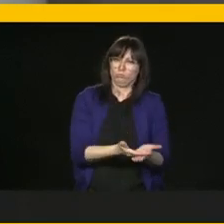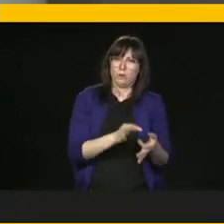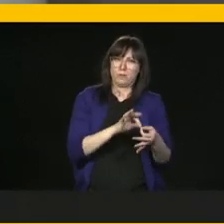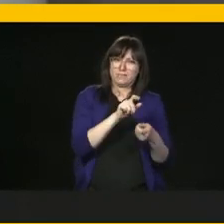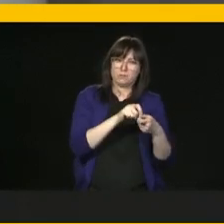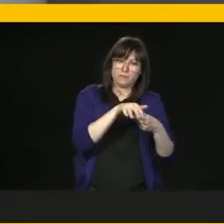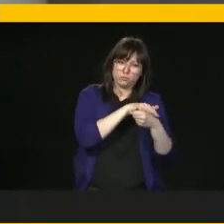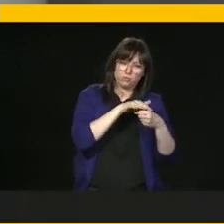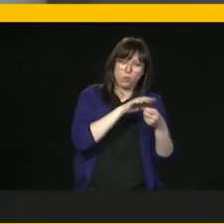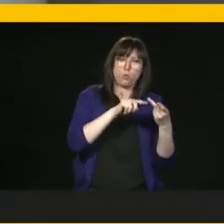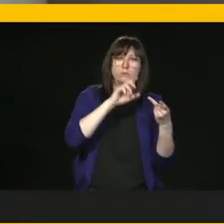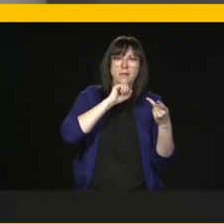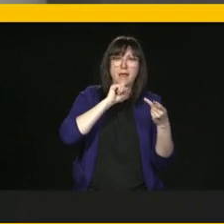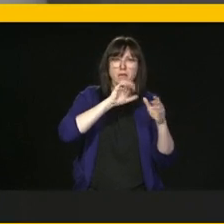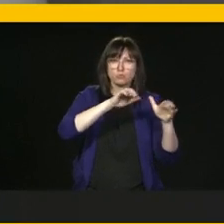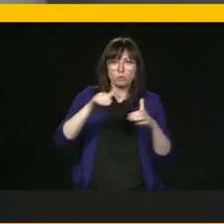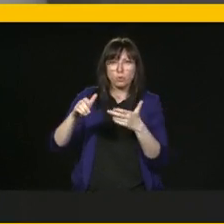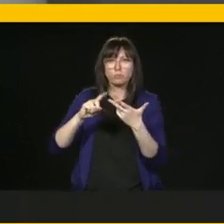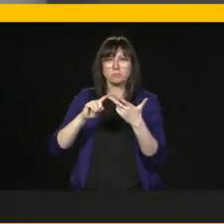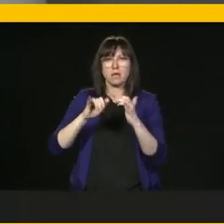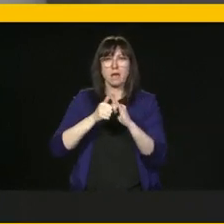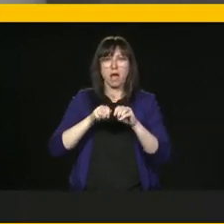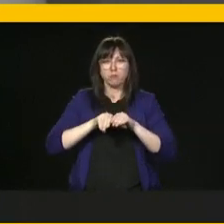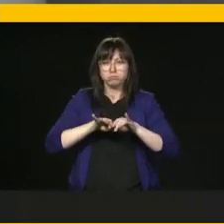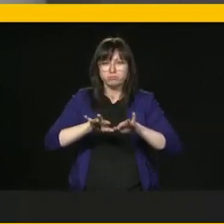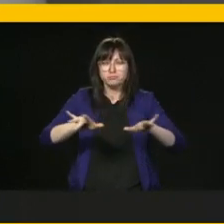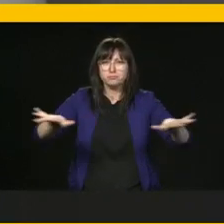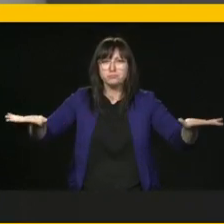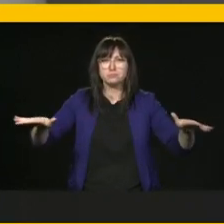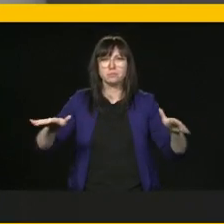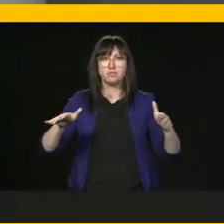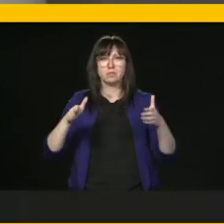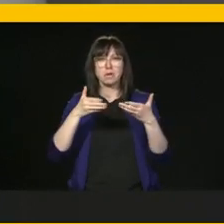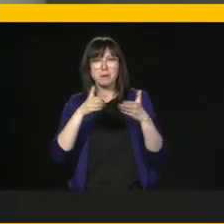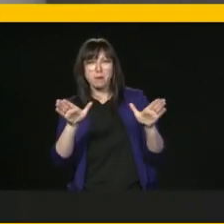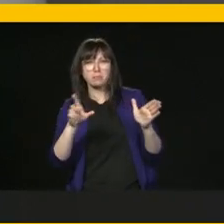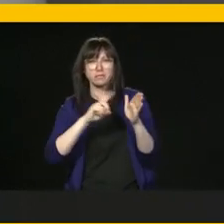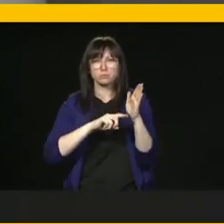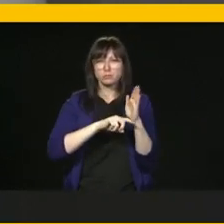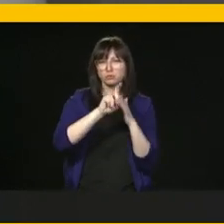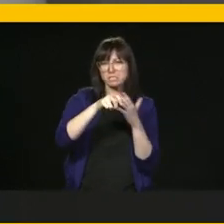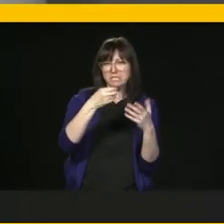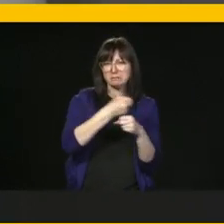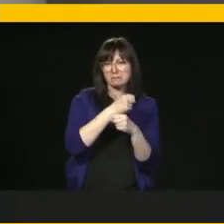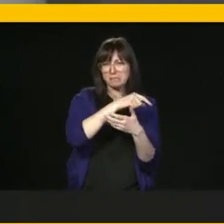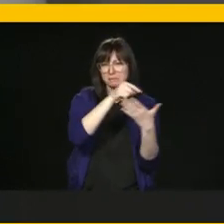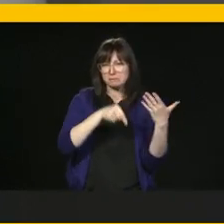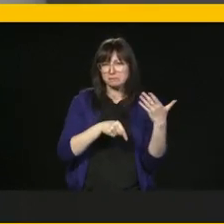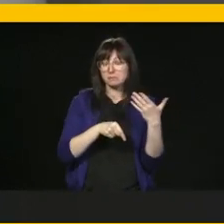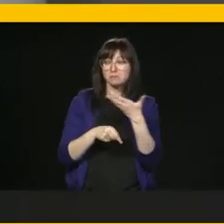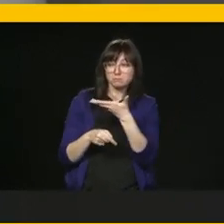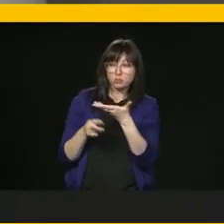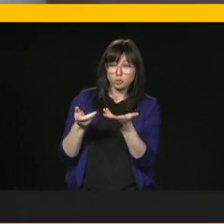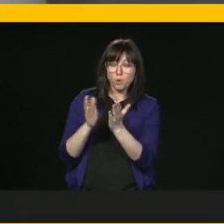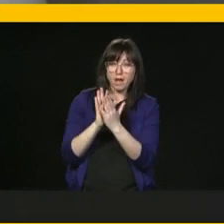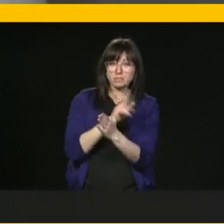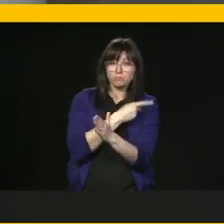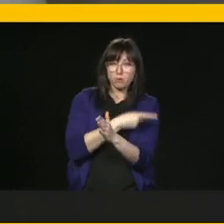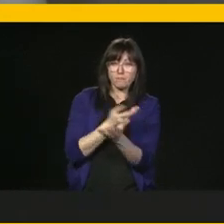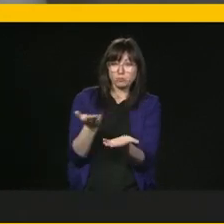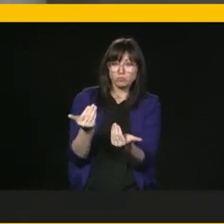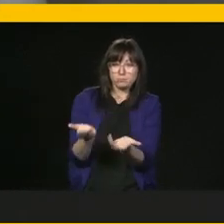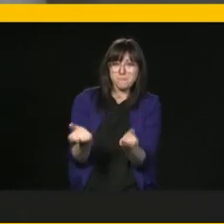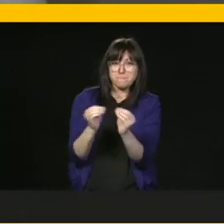stuff that the public needs and researchers need. Have you asked the provinces to release more precise data? And why is the FACT dashboard not